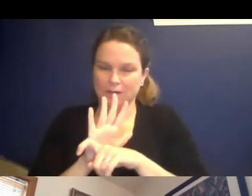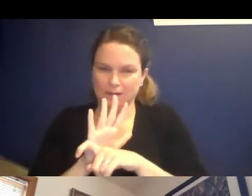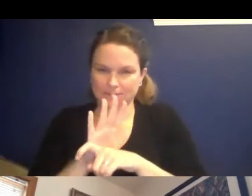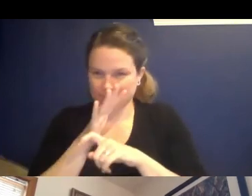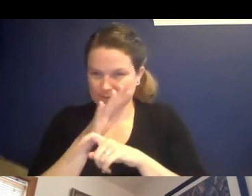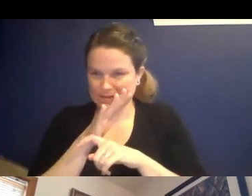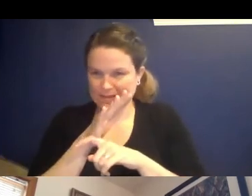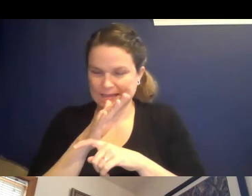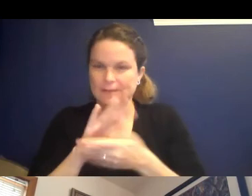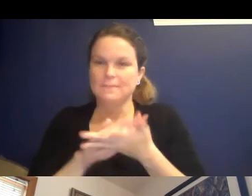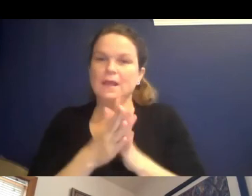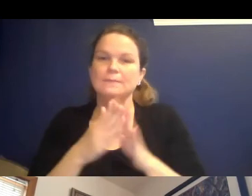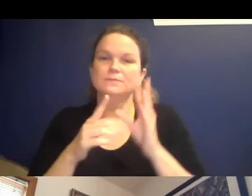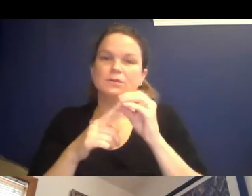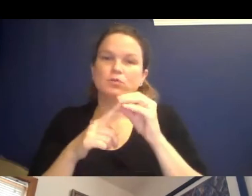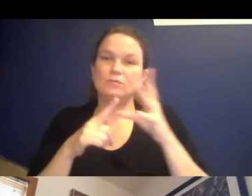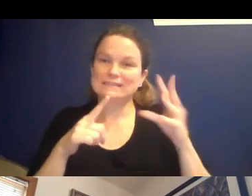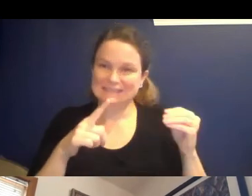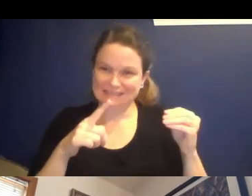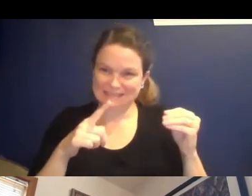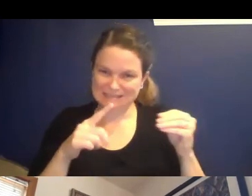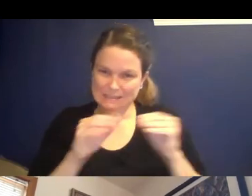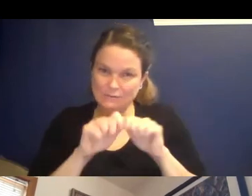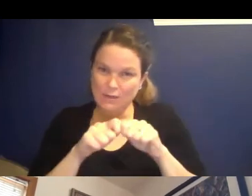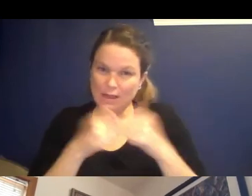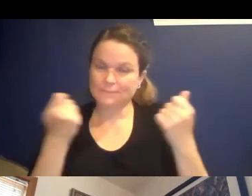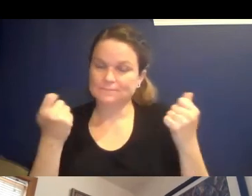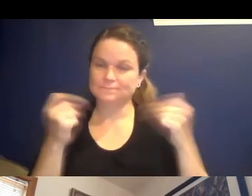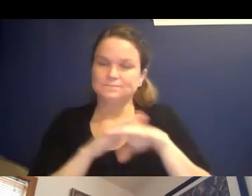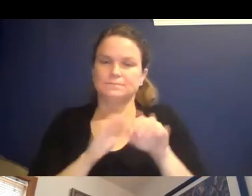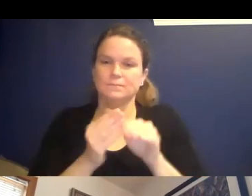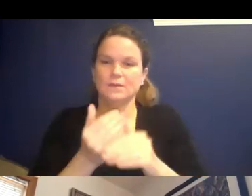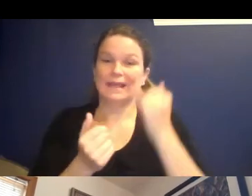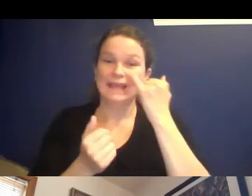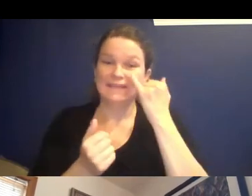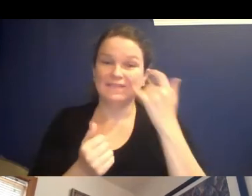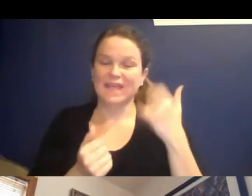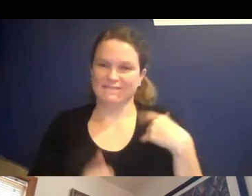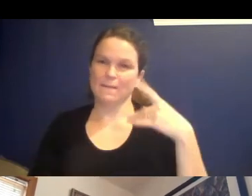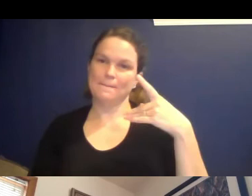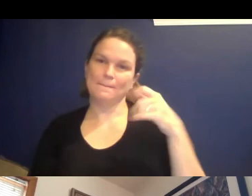into a chrysalis, and then it emerges. If they have a parasite called Ophrocystis